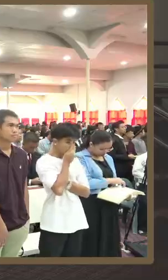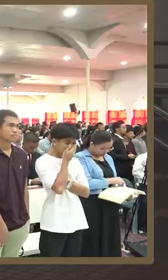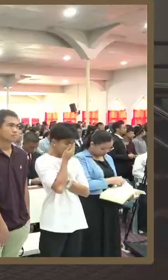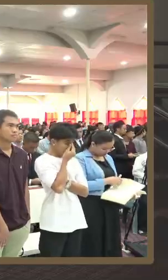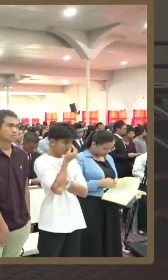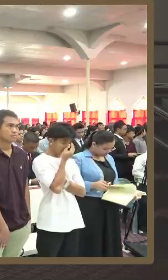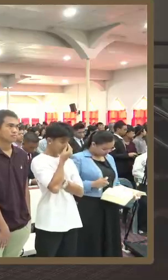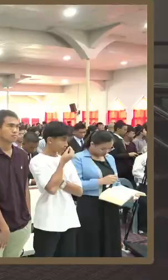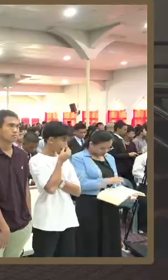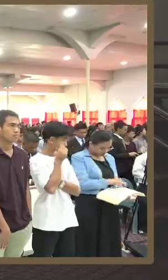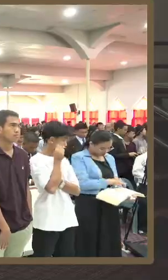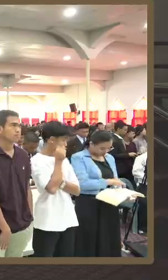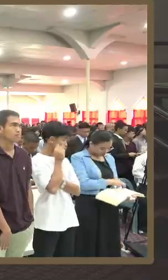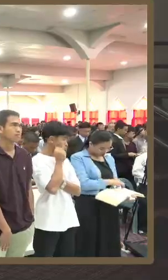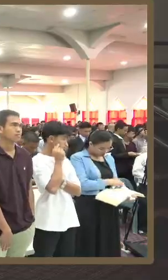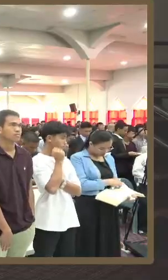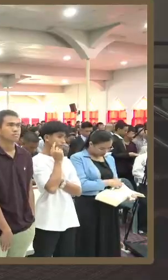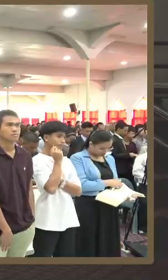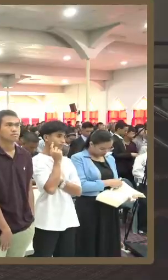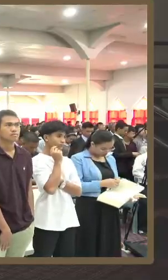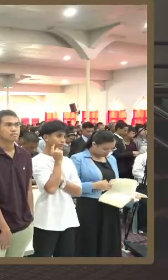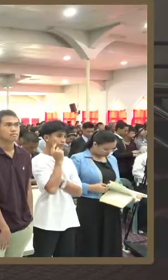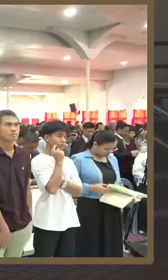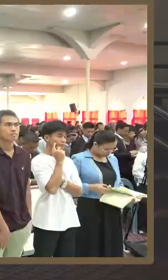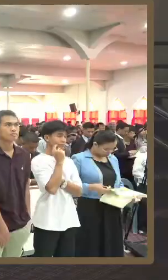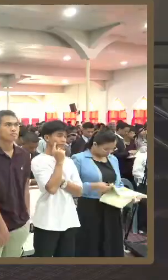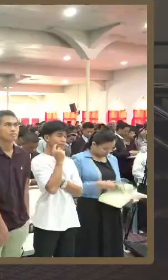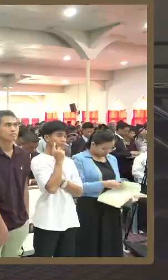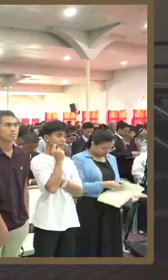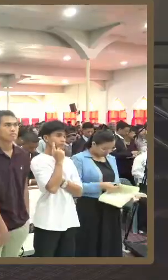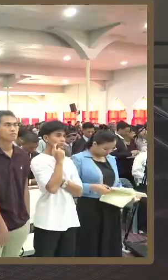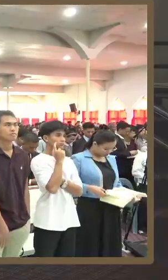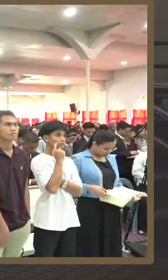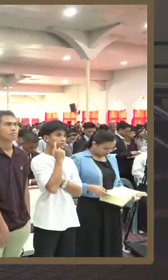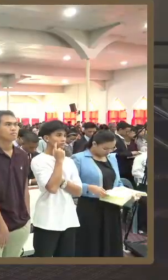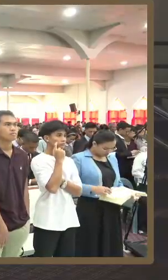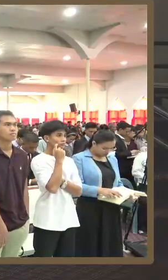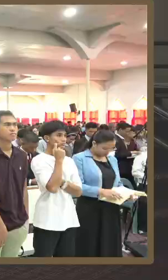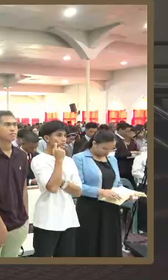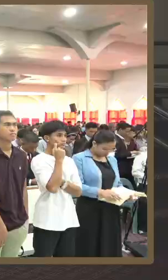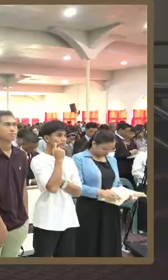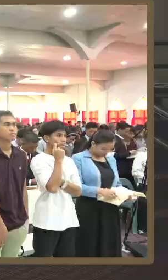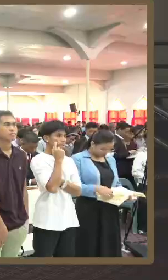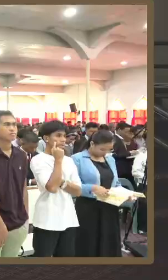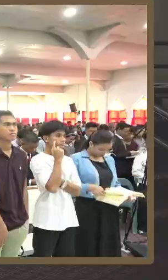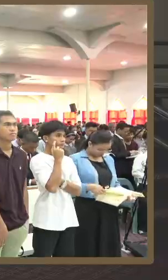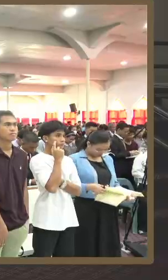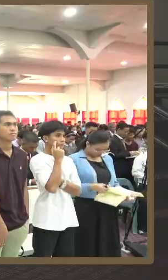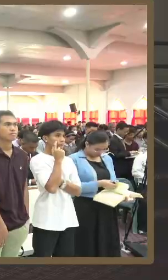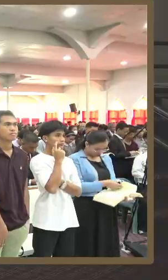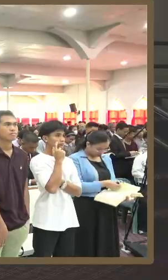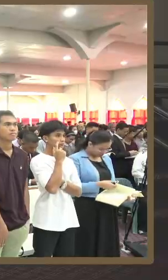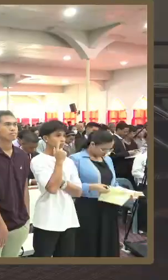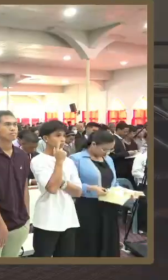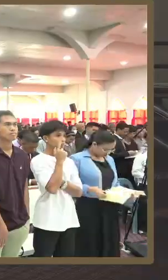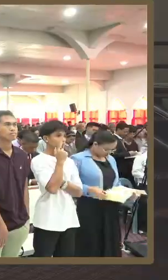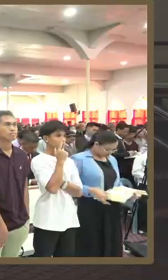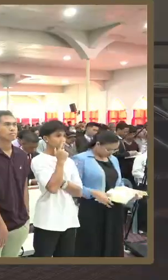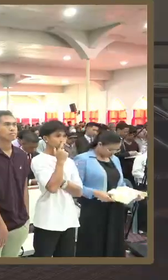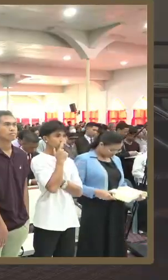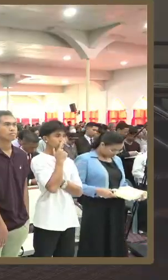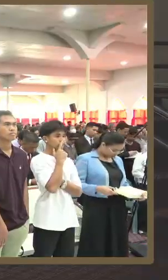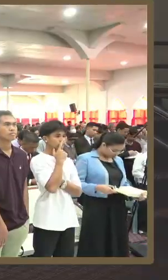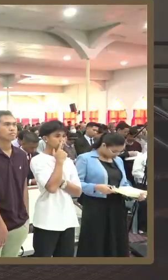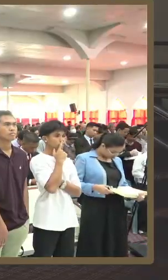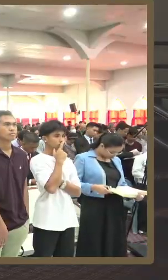screen. Chapter 29 of the book of Psalm, verse number 2. All right?